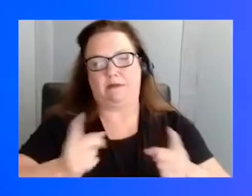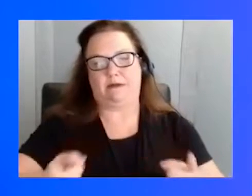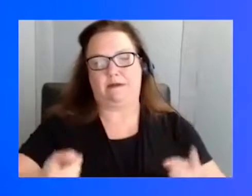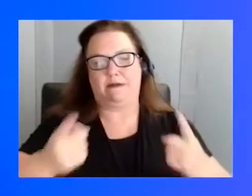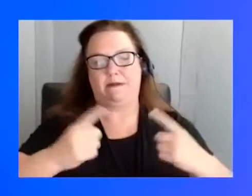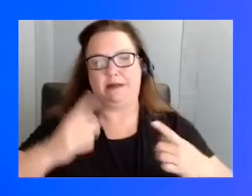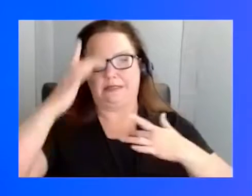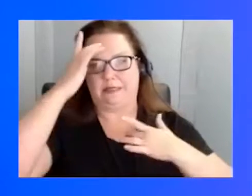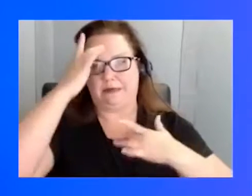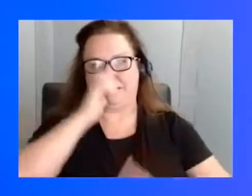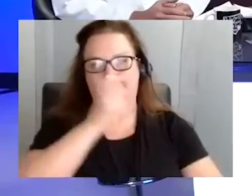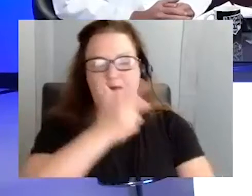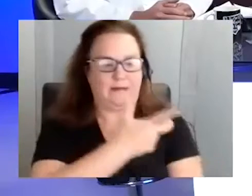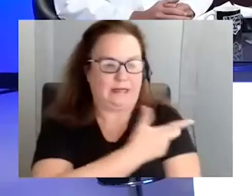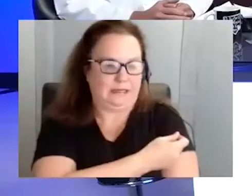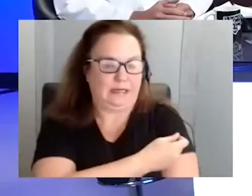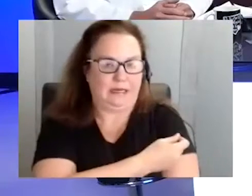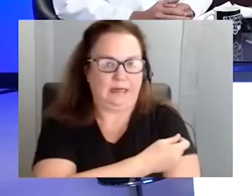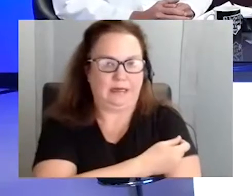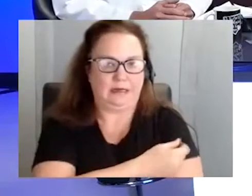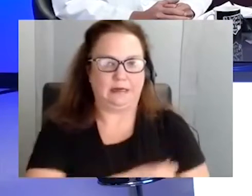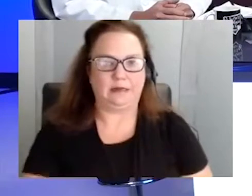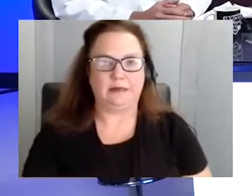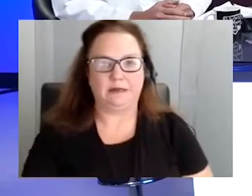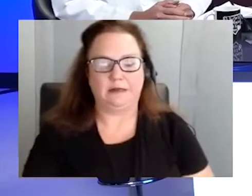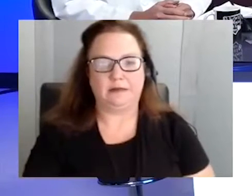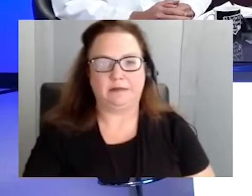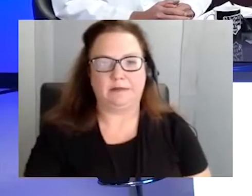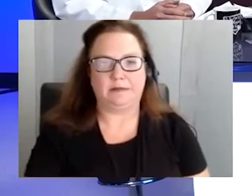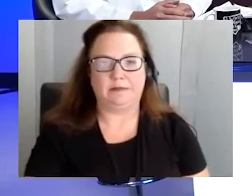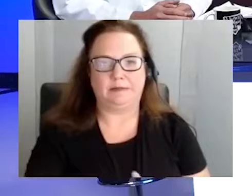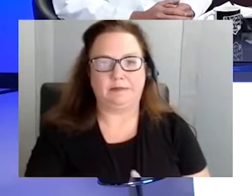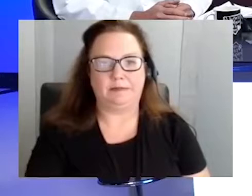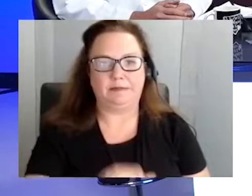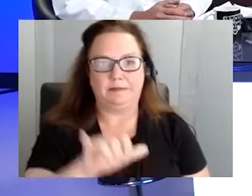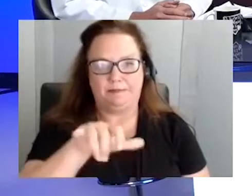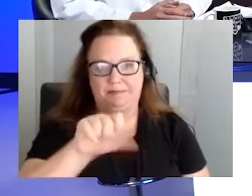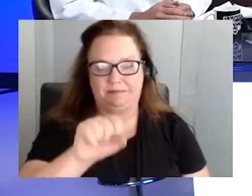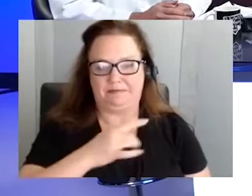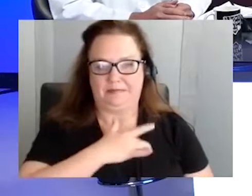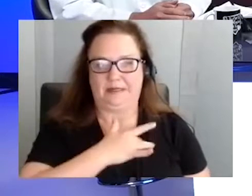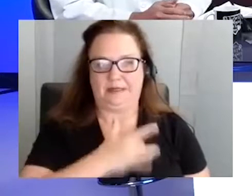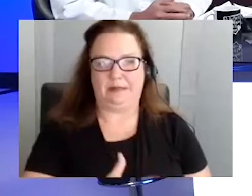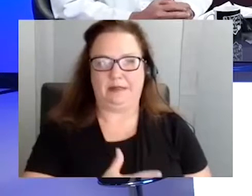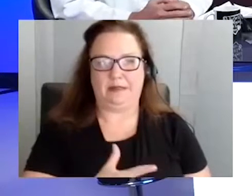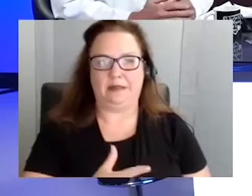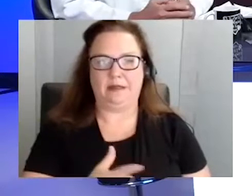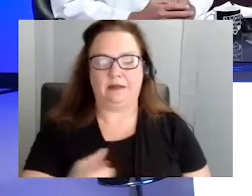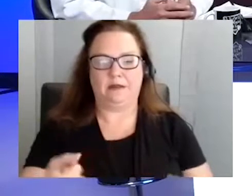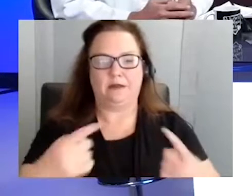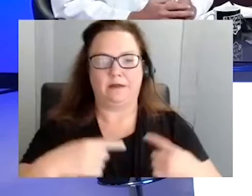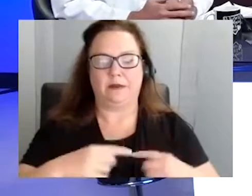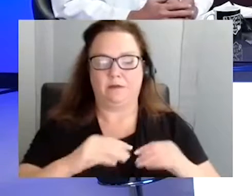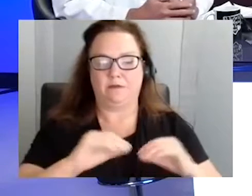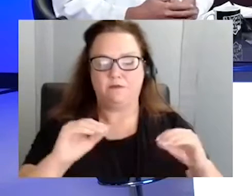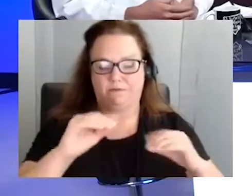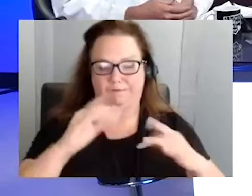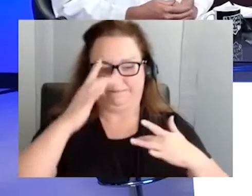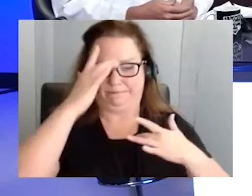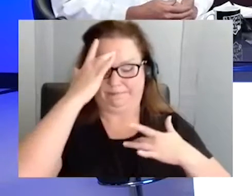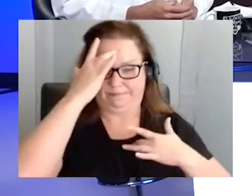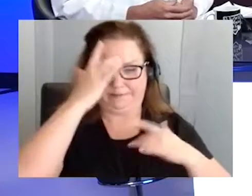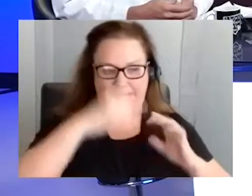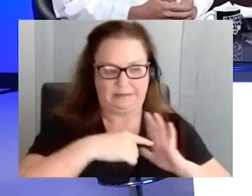not vaccinated. Yeah, I think that is absolutely correct. That typically whenever they're coming in asymptomatic, we've noticed that